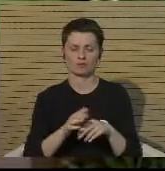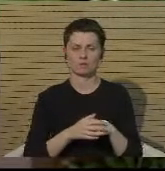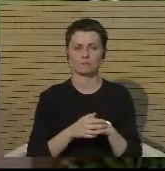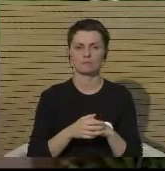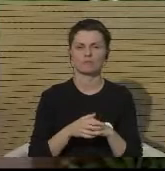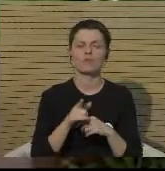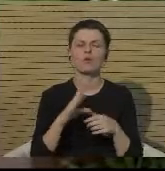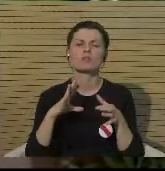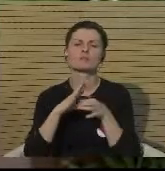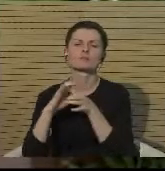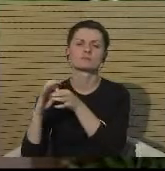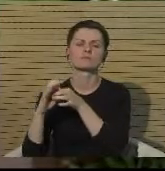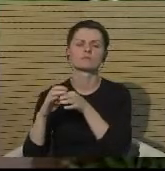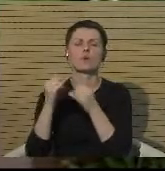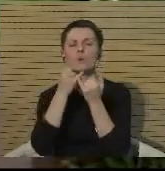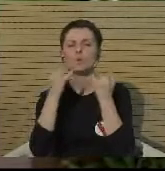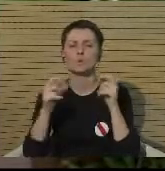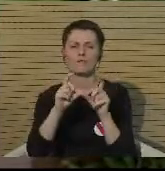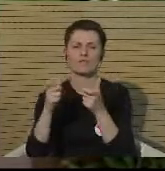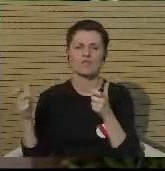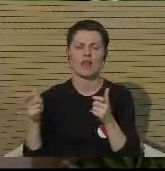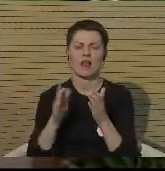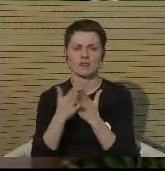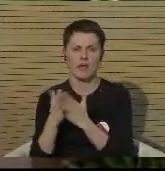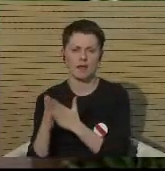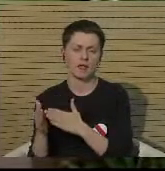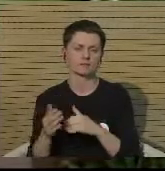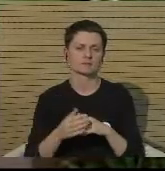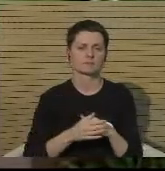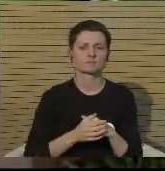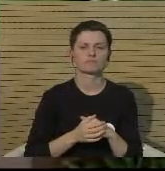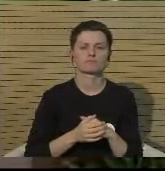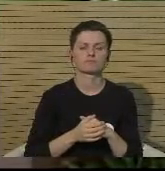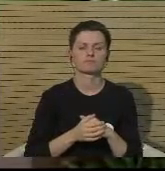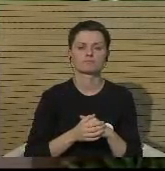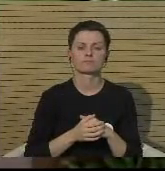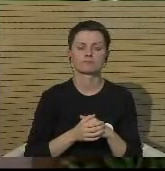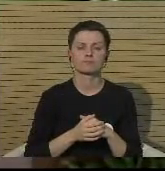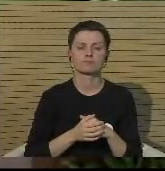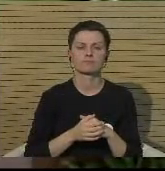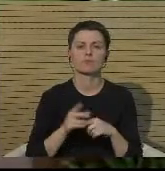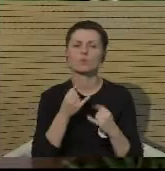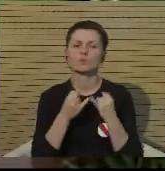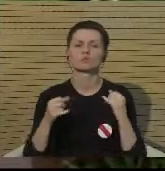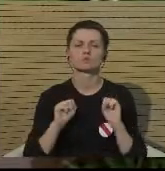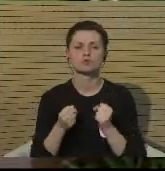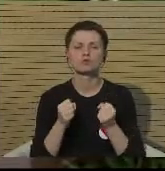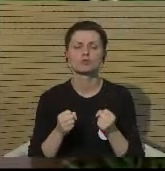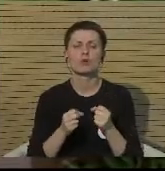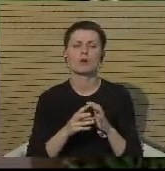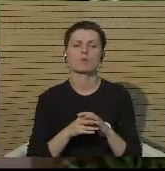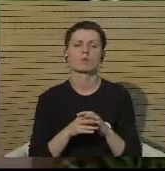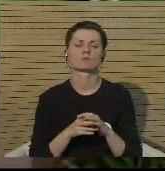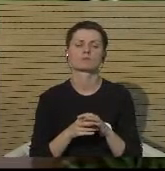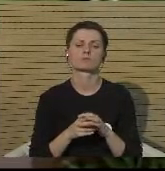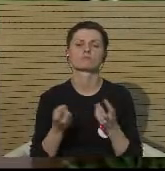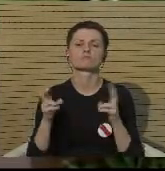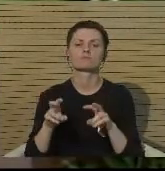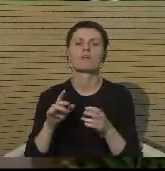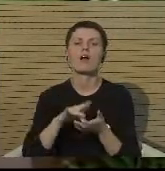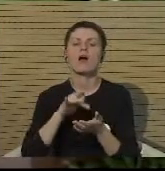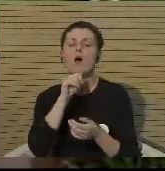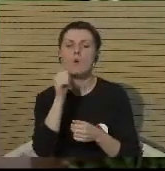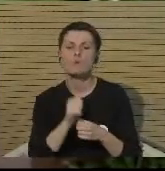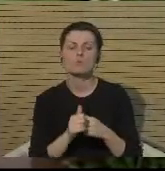a translational metaphor, a metaphor that is part of or represents many initiatives,